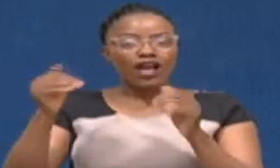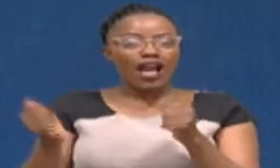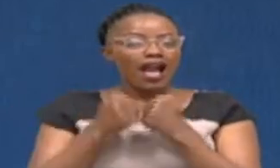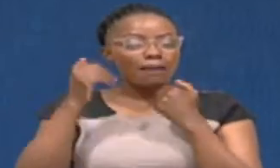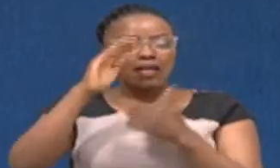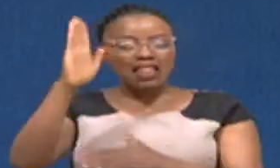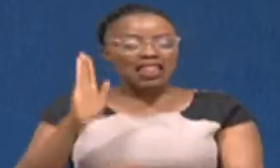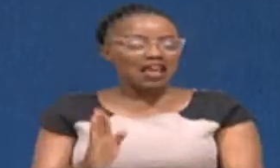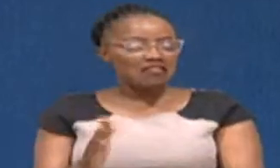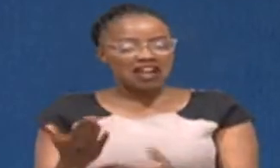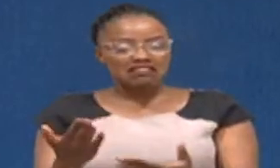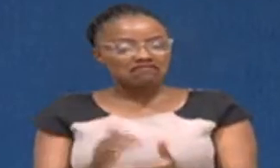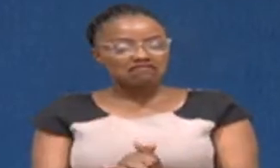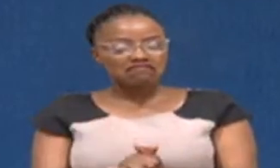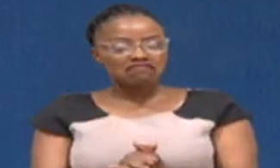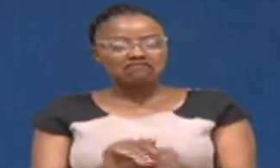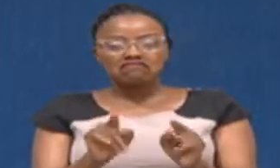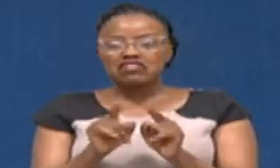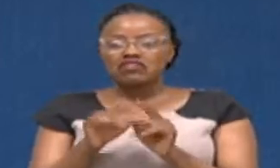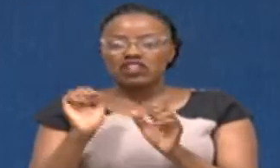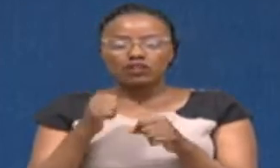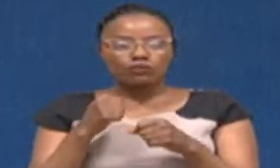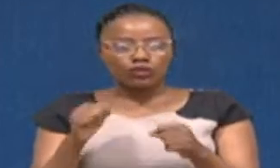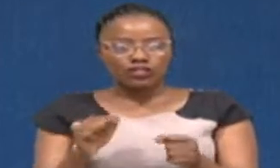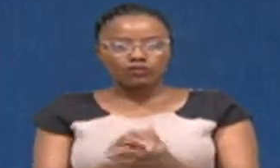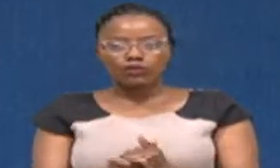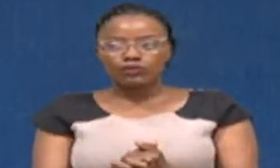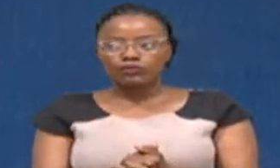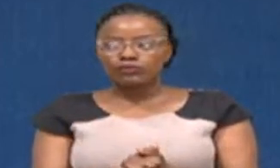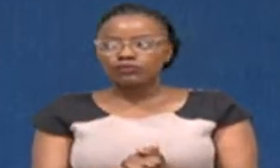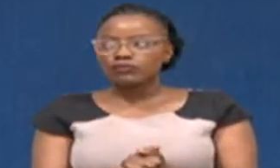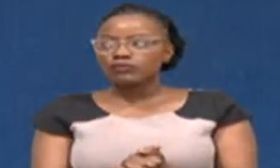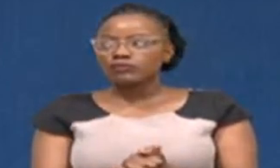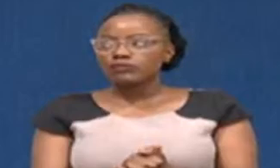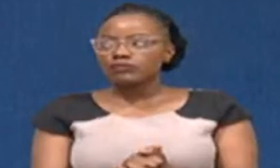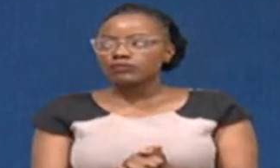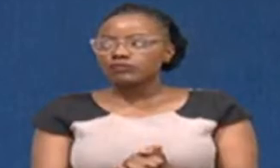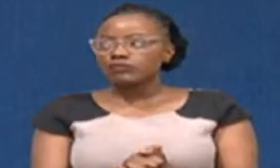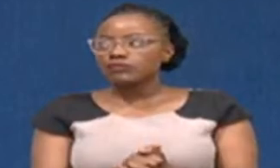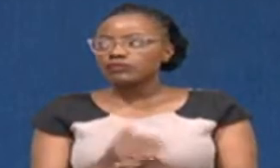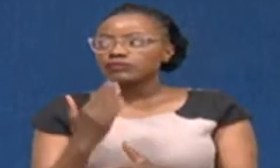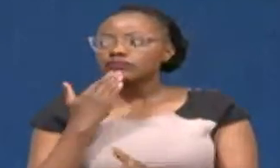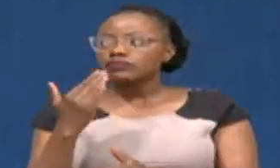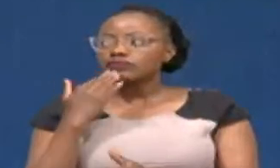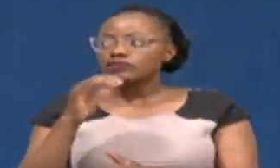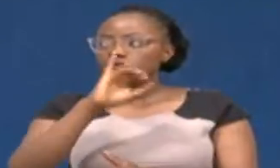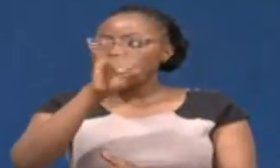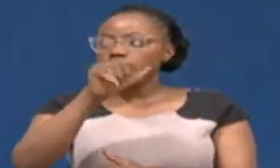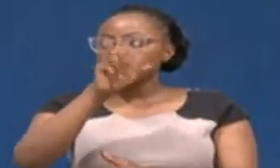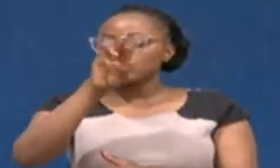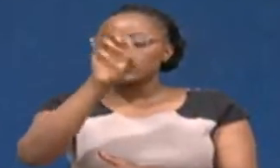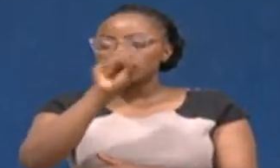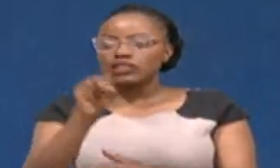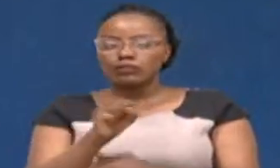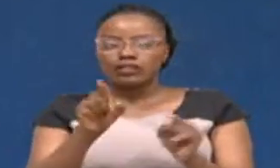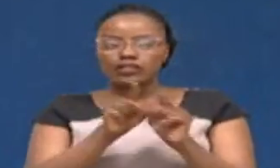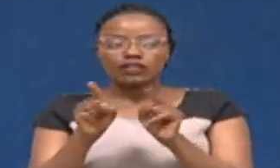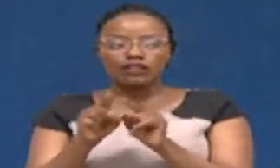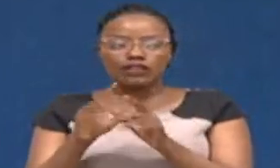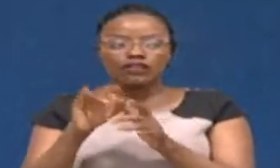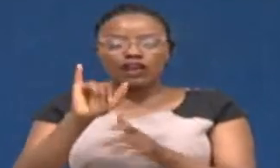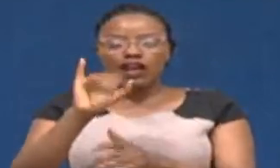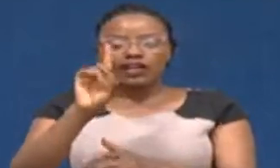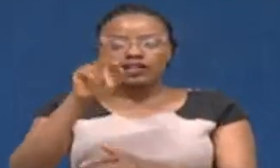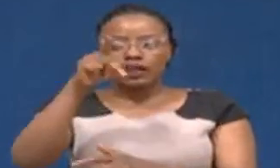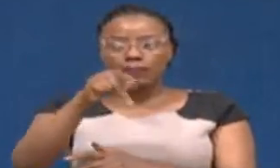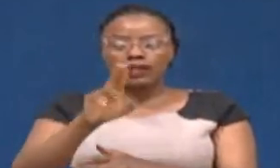happen. Okay. We shall never be. Okay. Thanks, James. That's James Mishina. He's the coordinator, National IDP Network